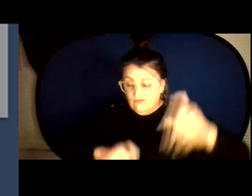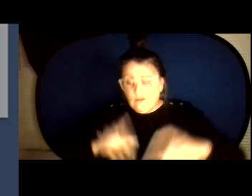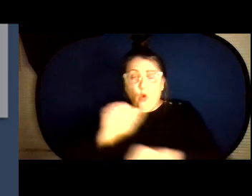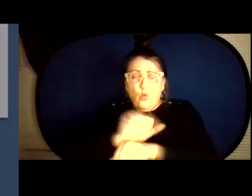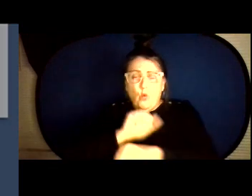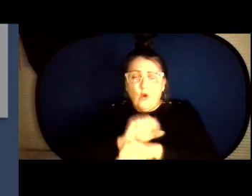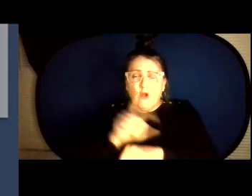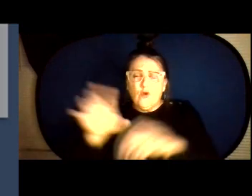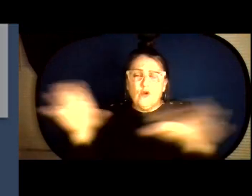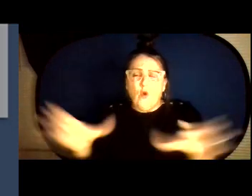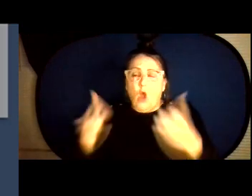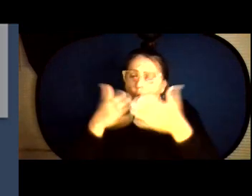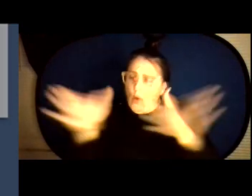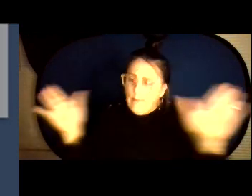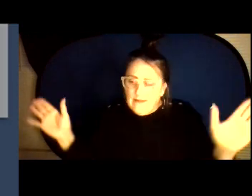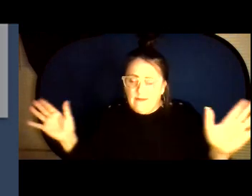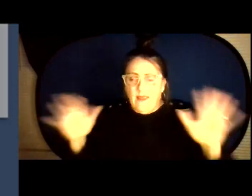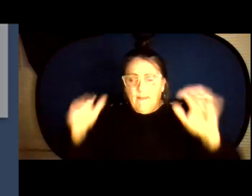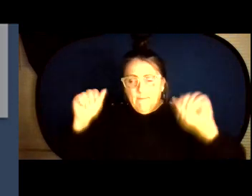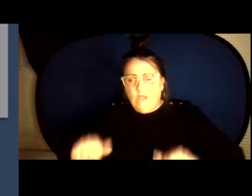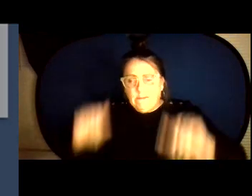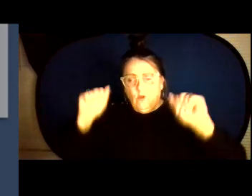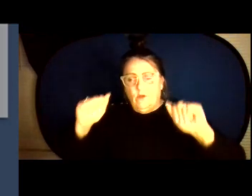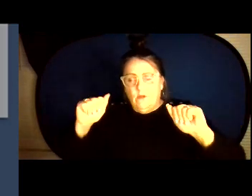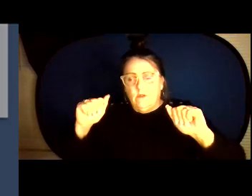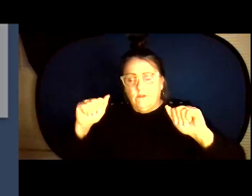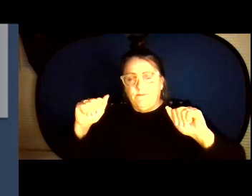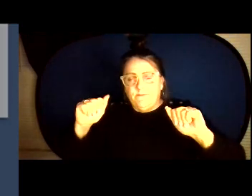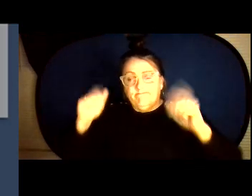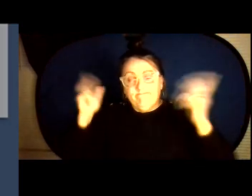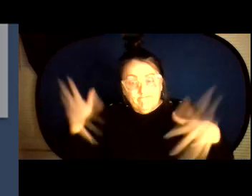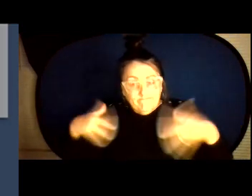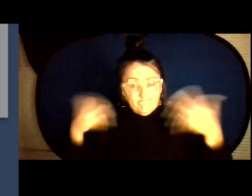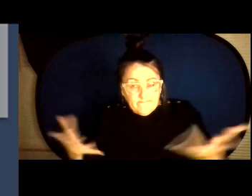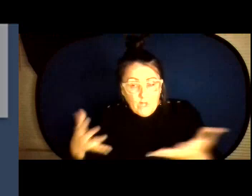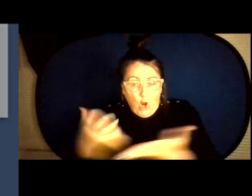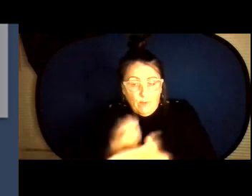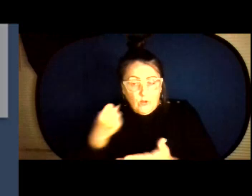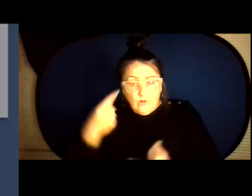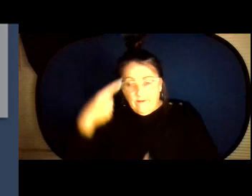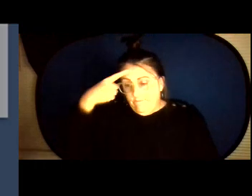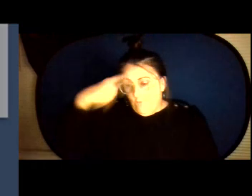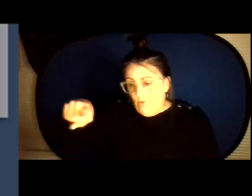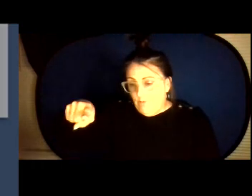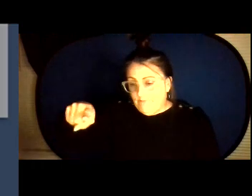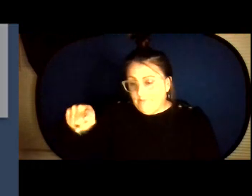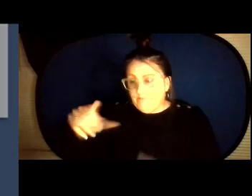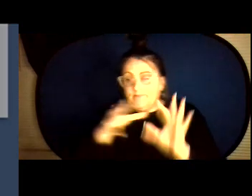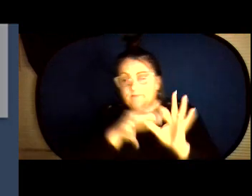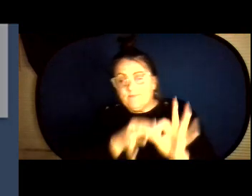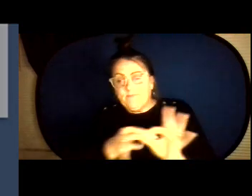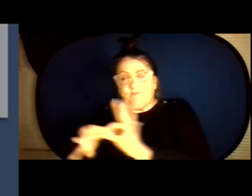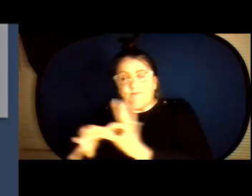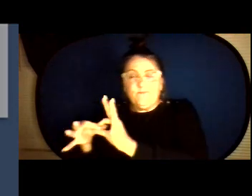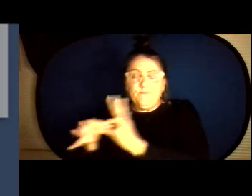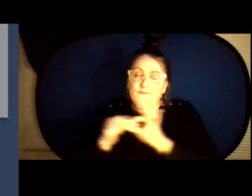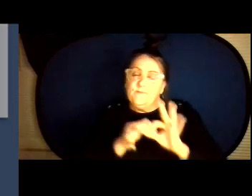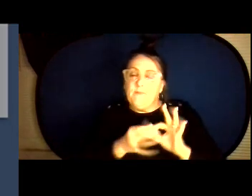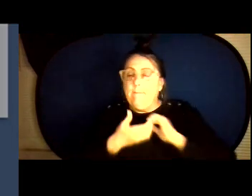up a lot of possibilities and opportunities for coordination and